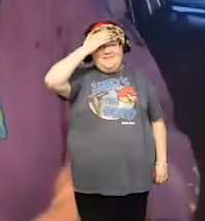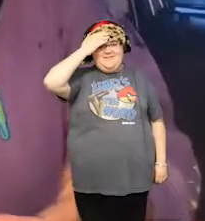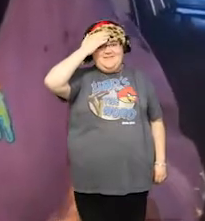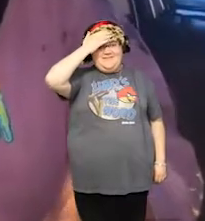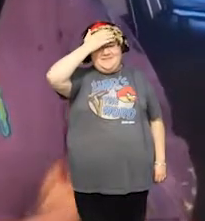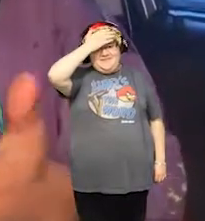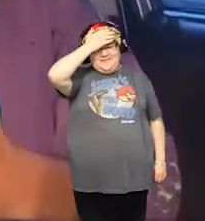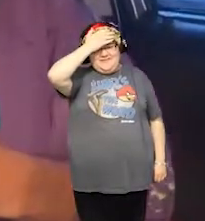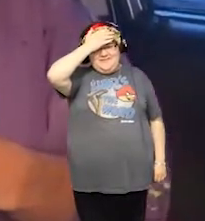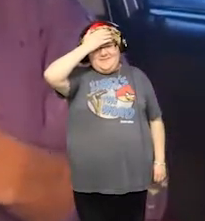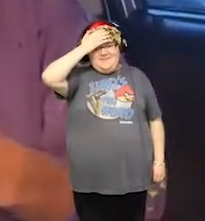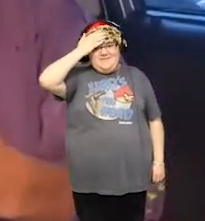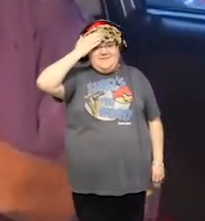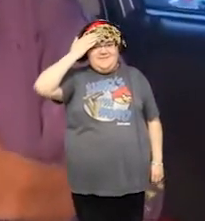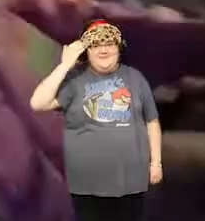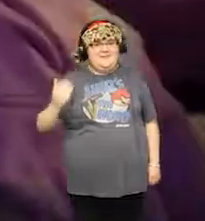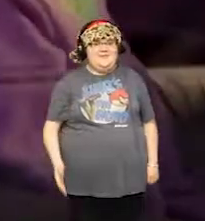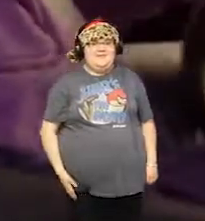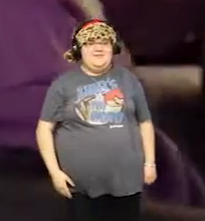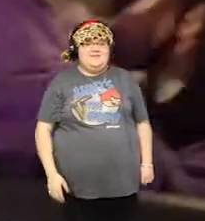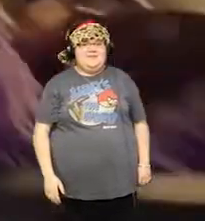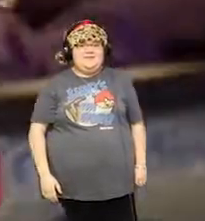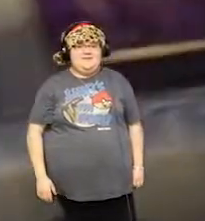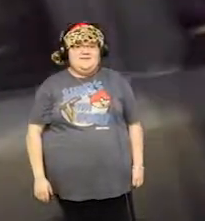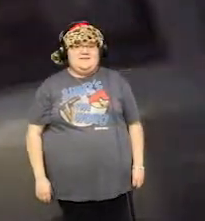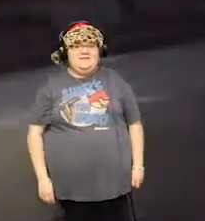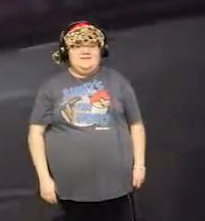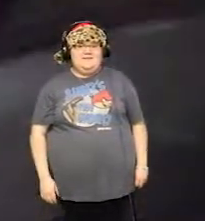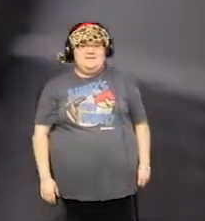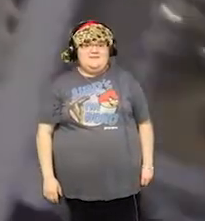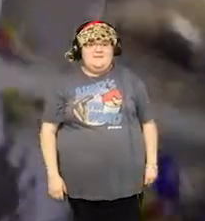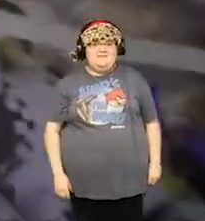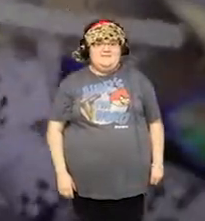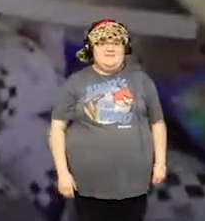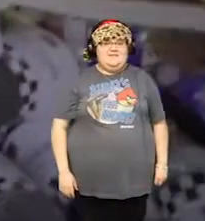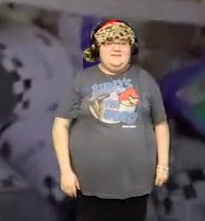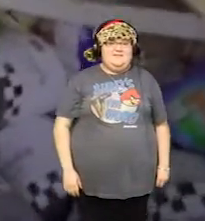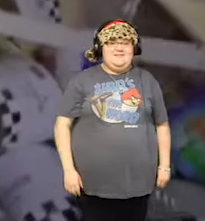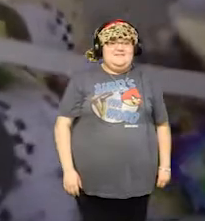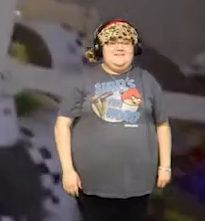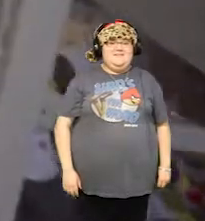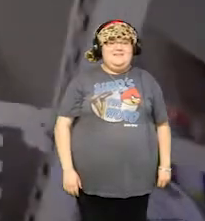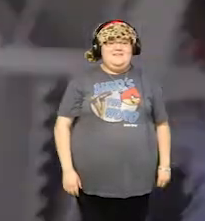Chicken soup. That was our one and a half. Chicken soup, bro. Chicken